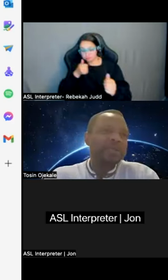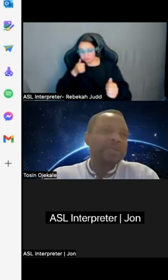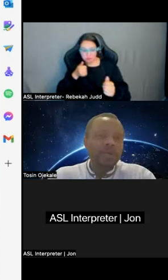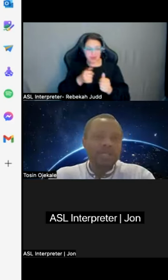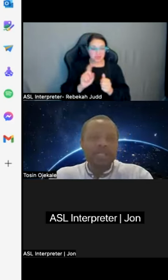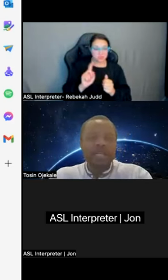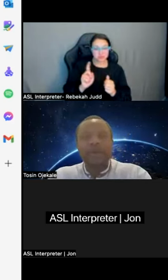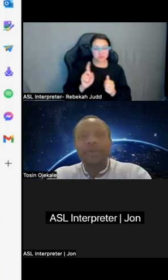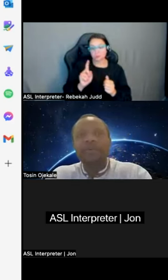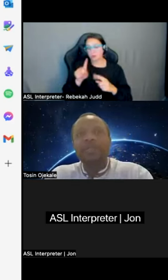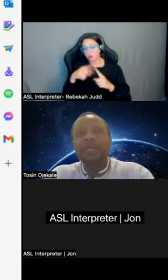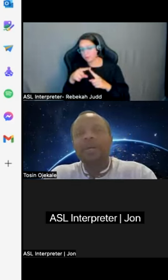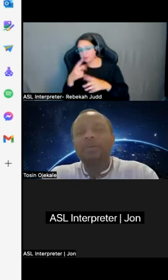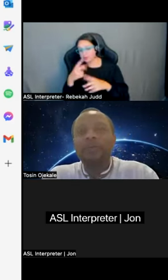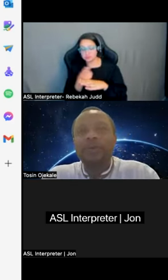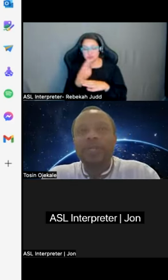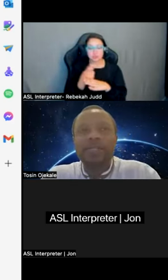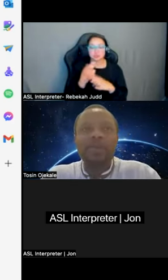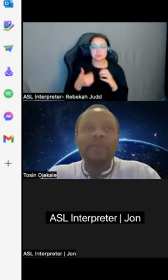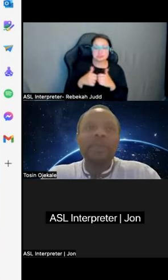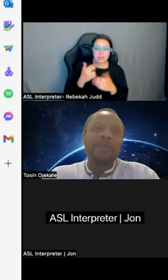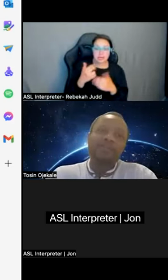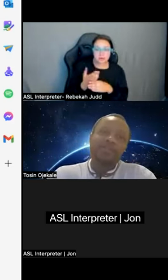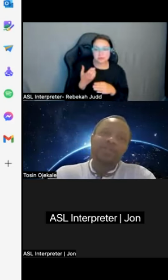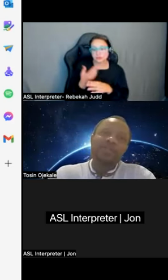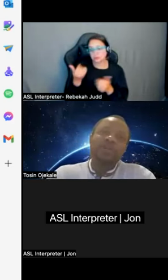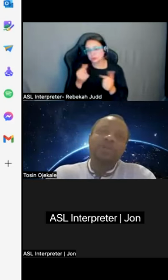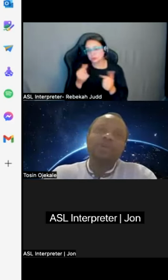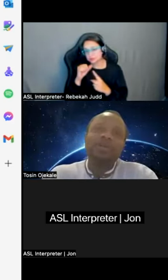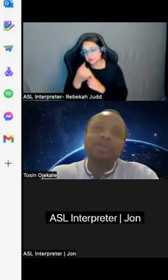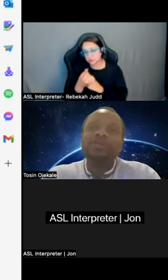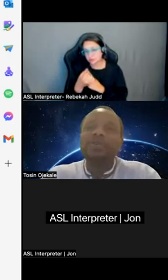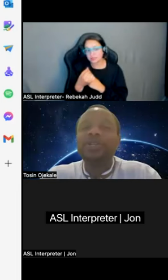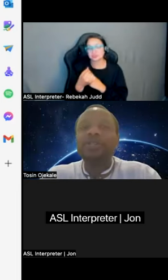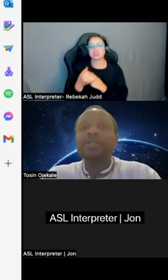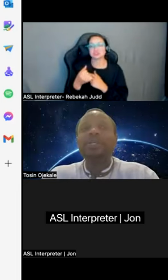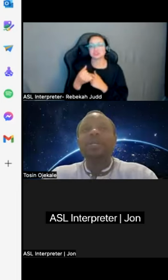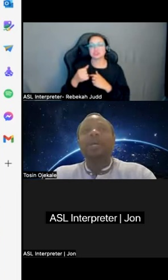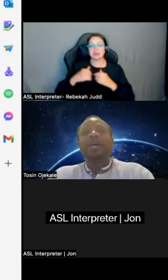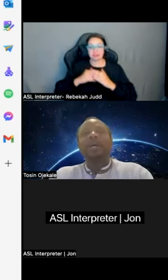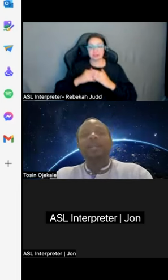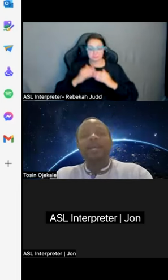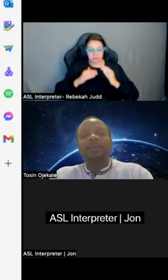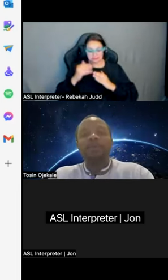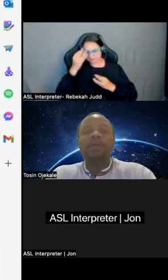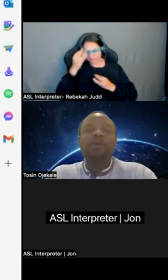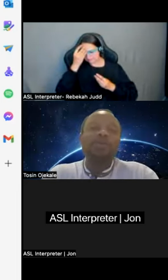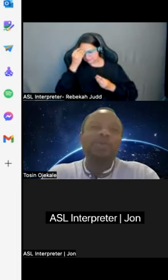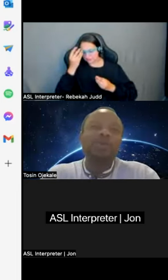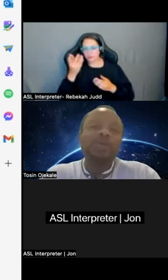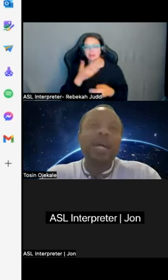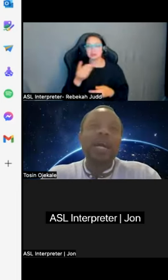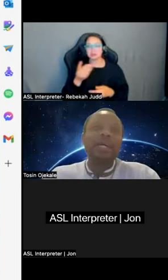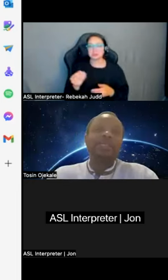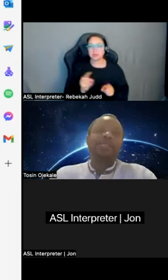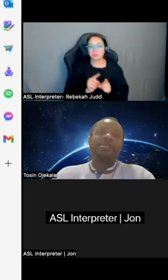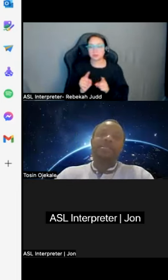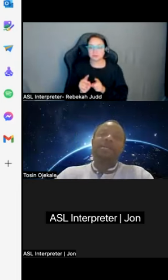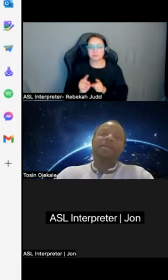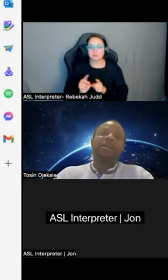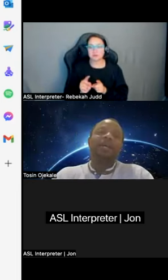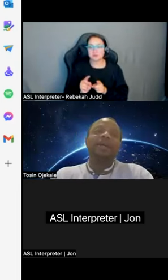them, in what scenarios. We've looked at some of the infrastructure considerations, and then we've also looked at